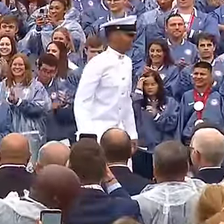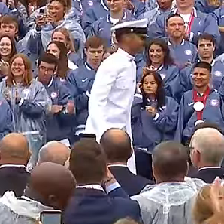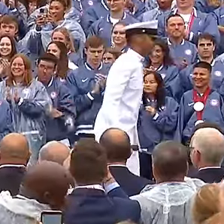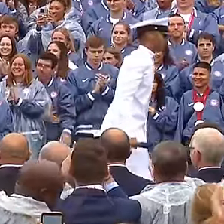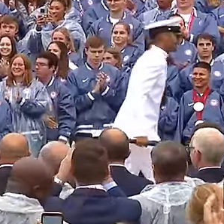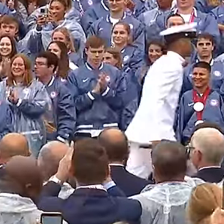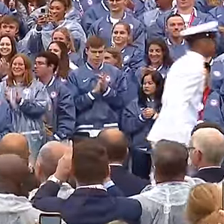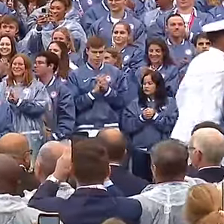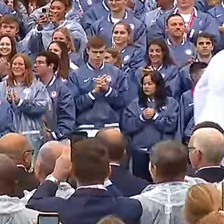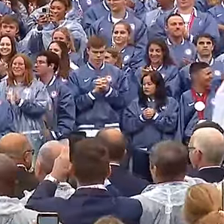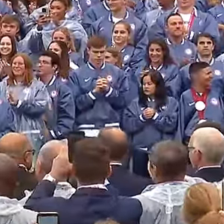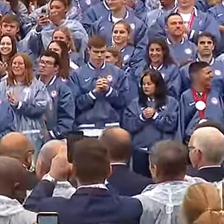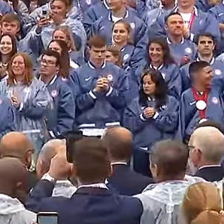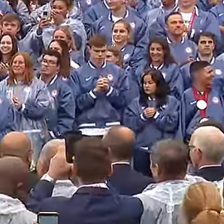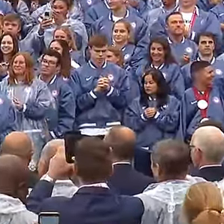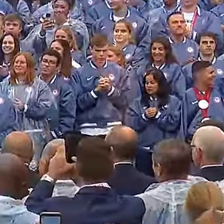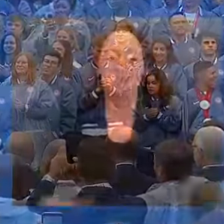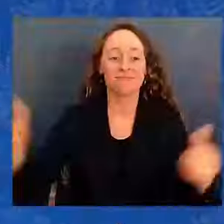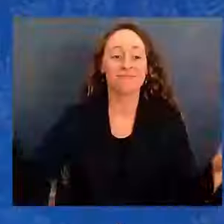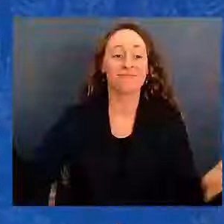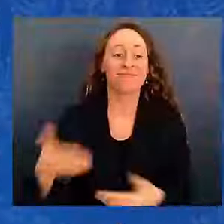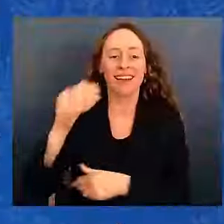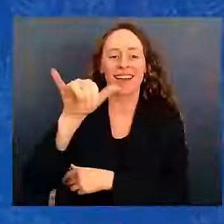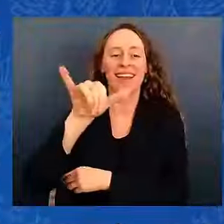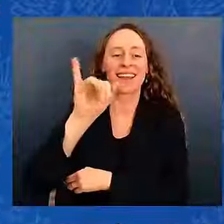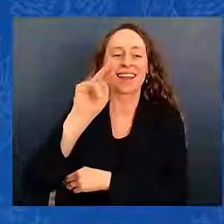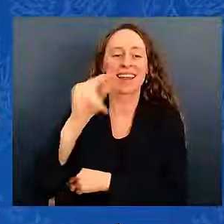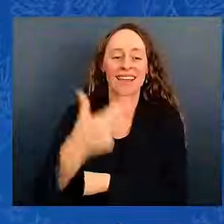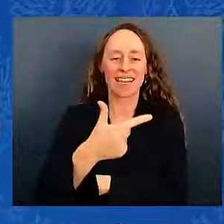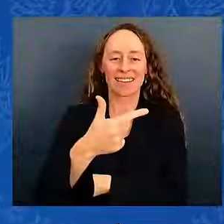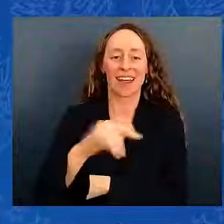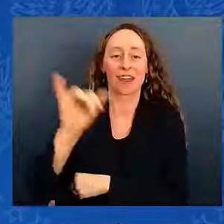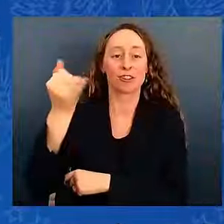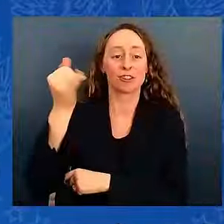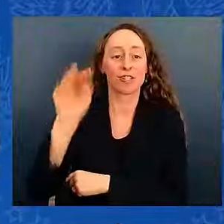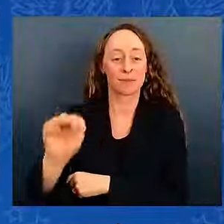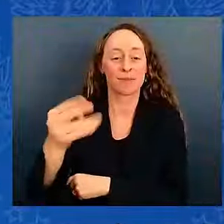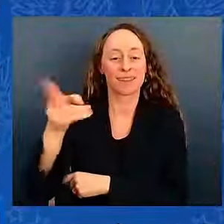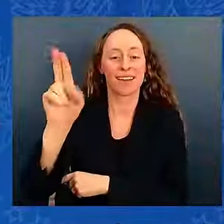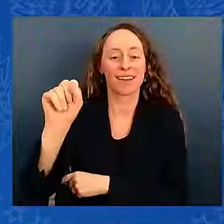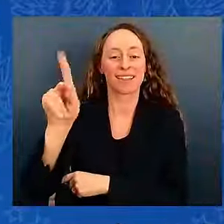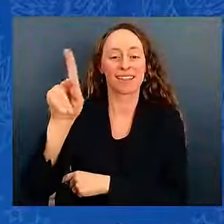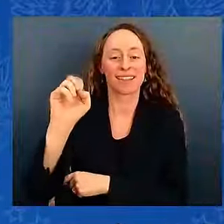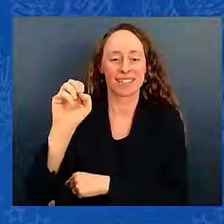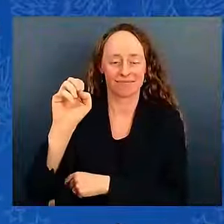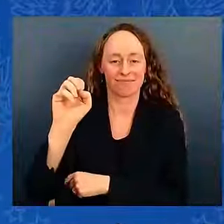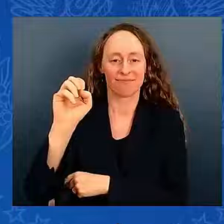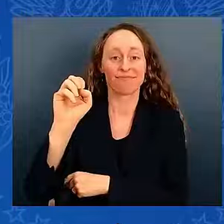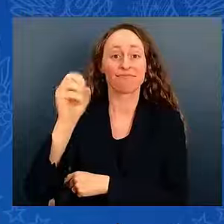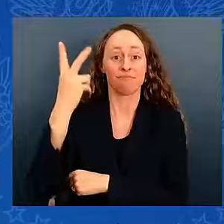Welcome Ying and Jim Husk, parents of Olympian Tori Husk.